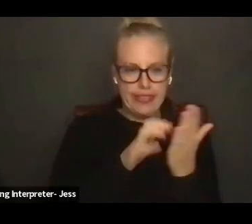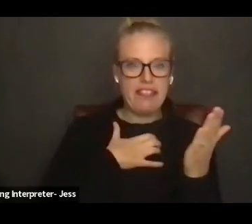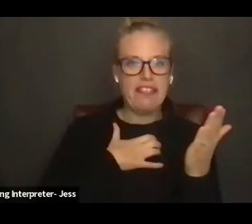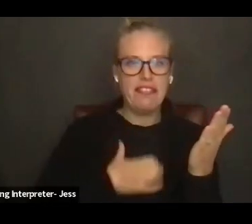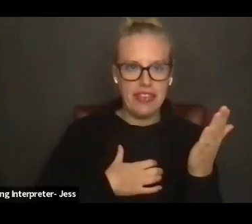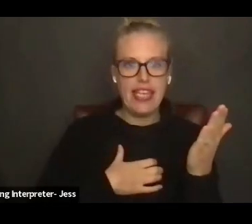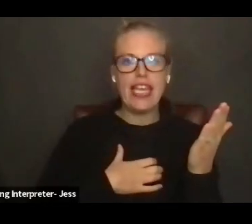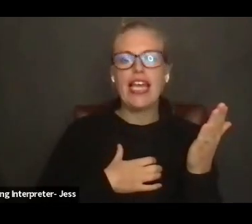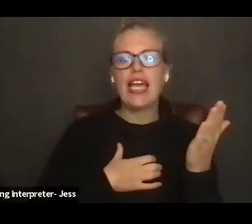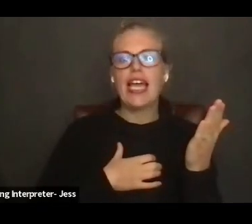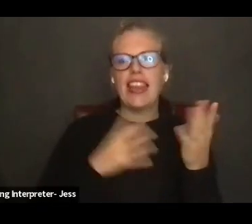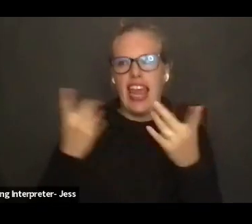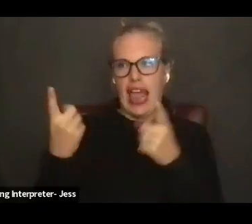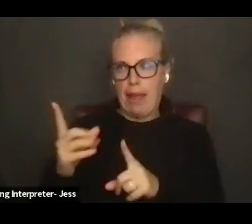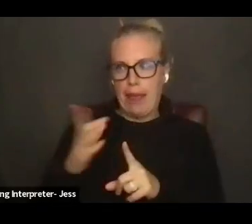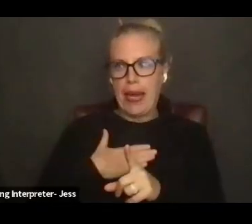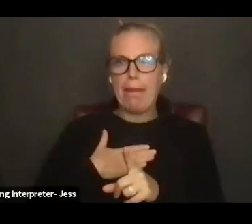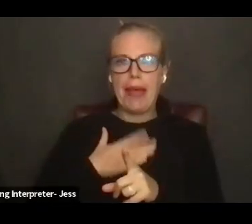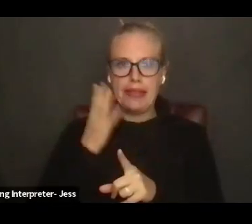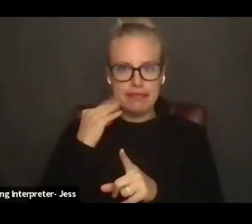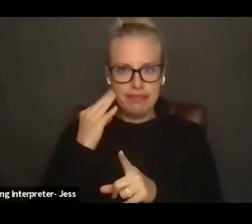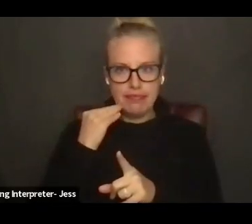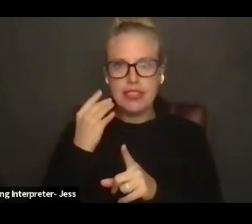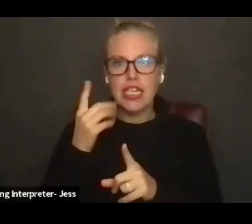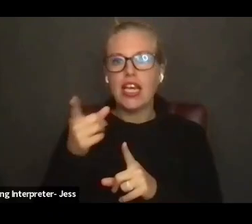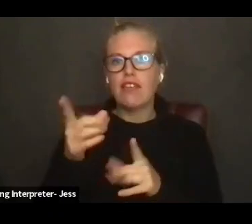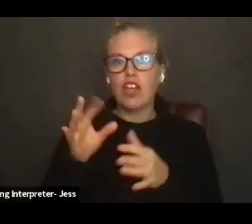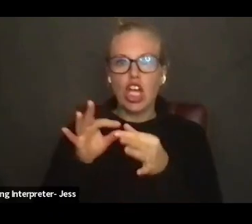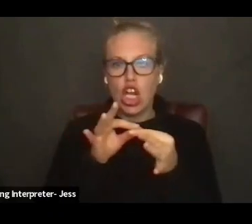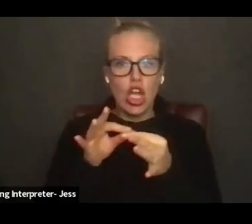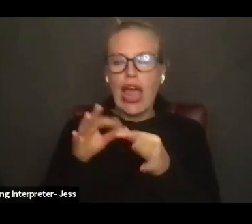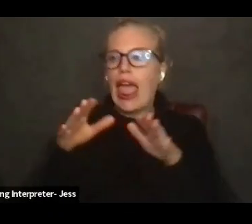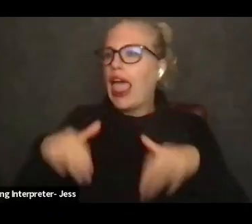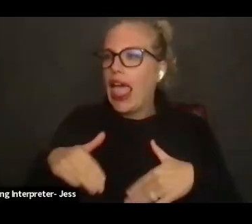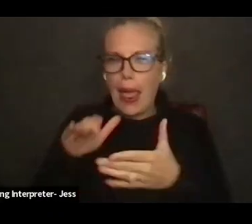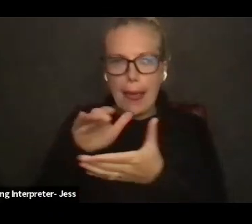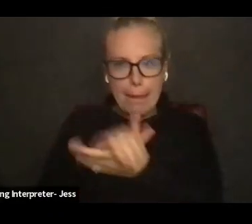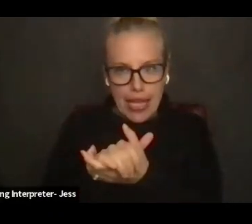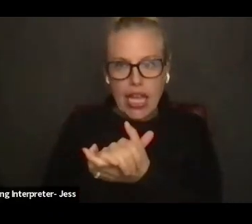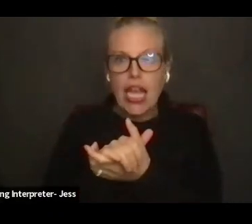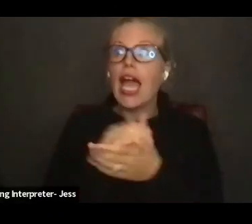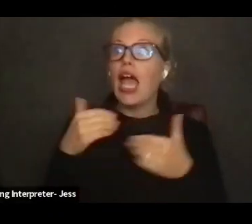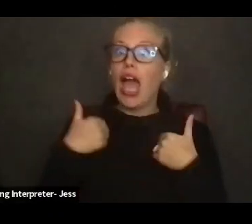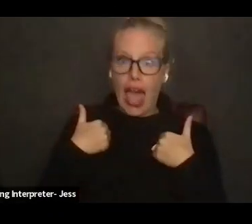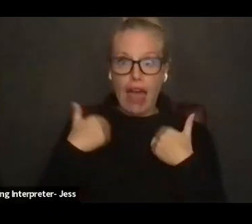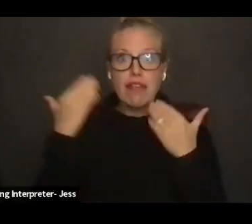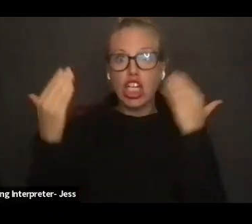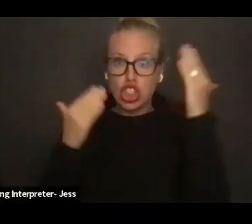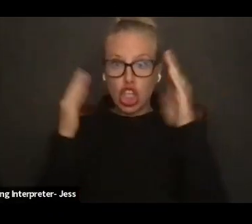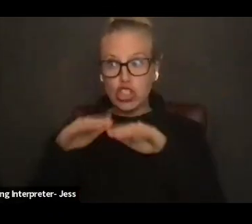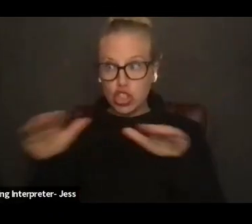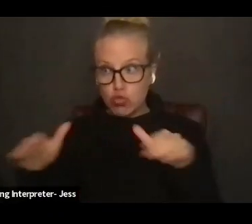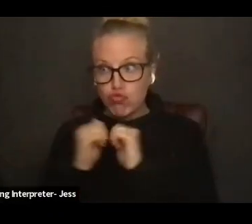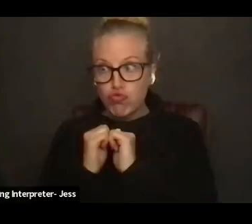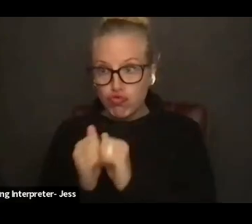the lines of if you're in a relationship and not married and you have adult children.